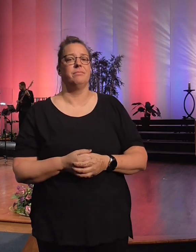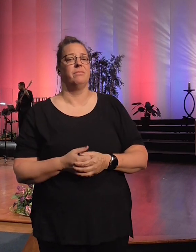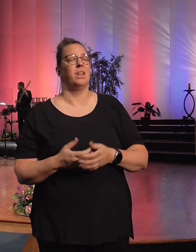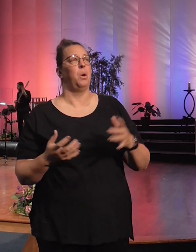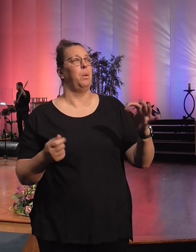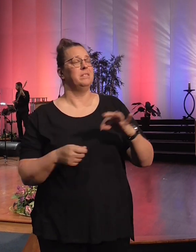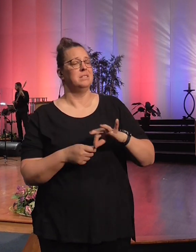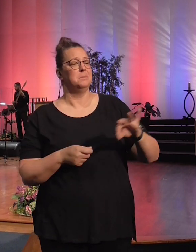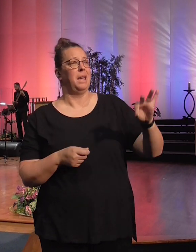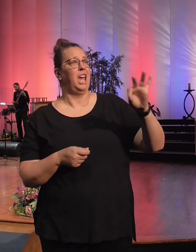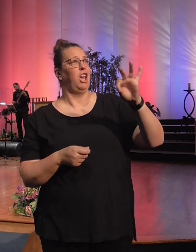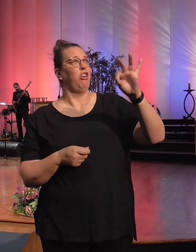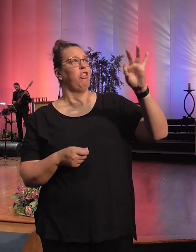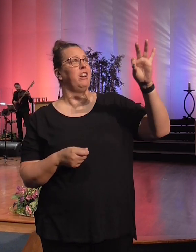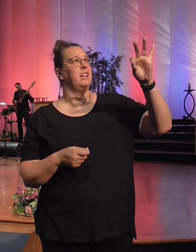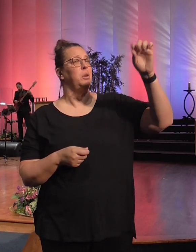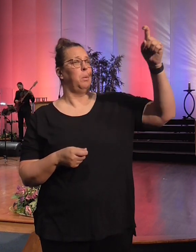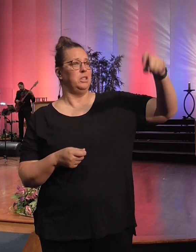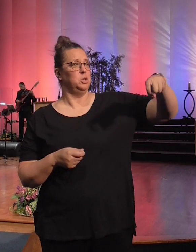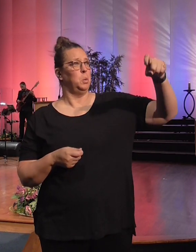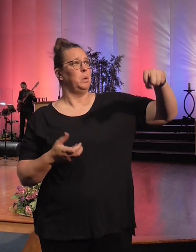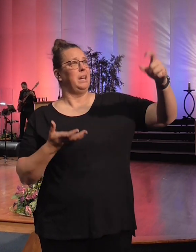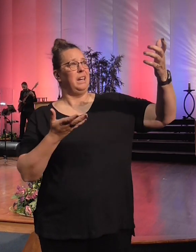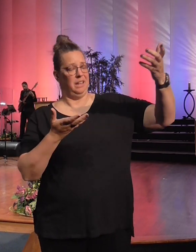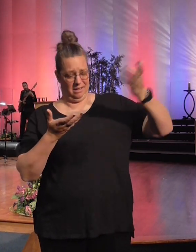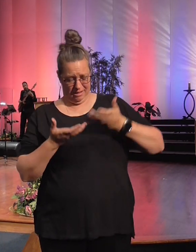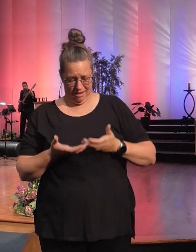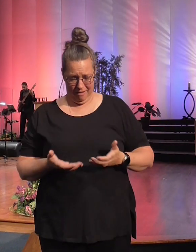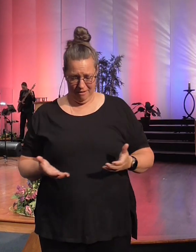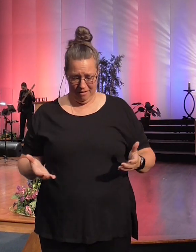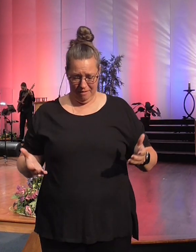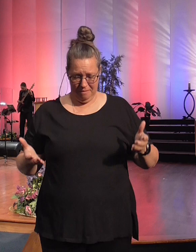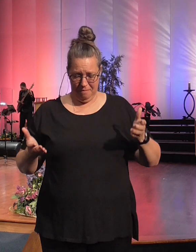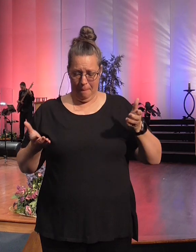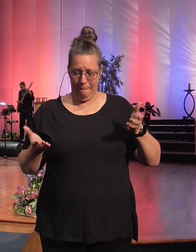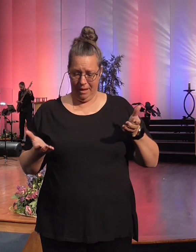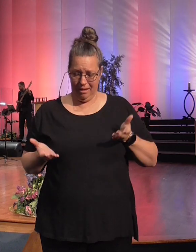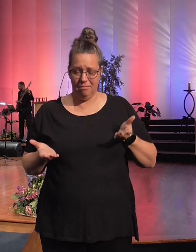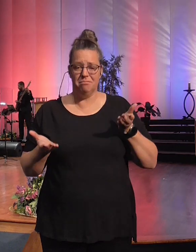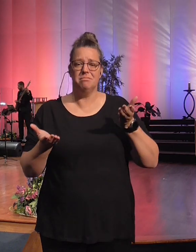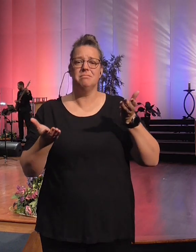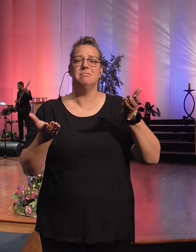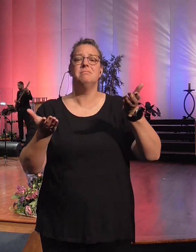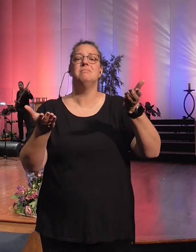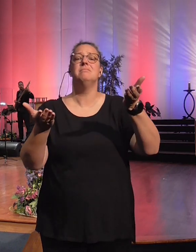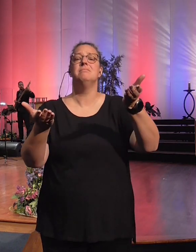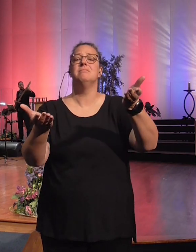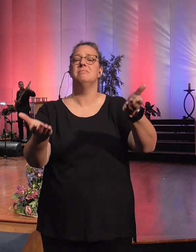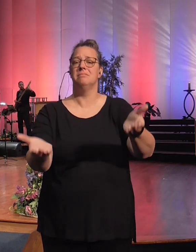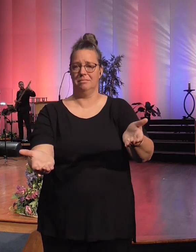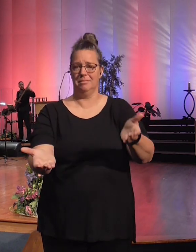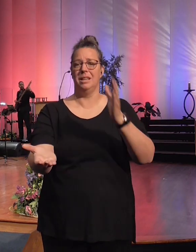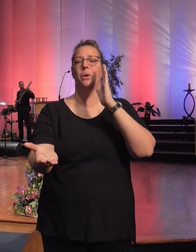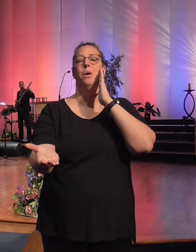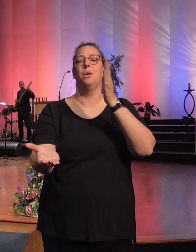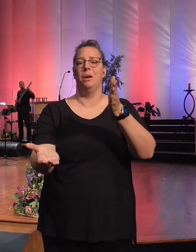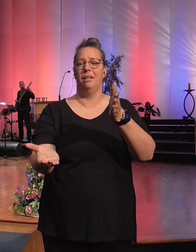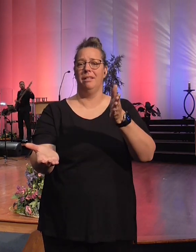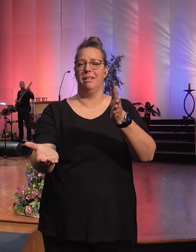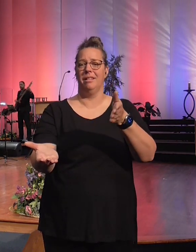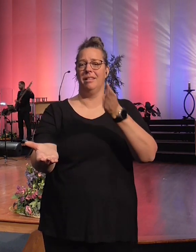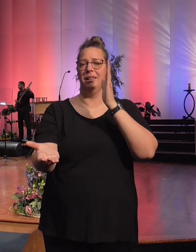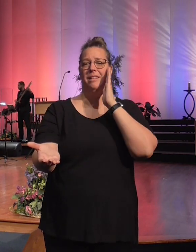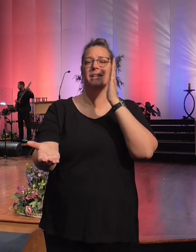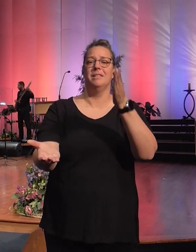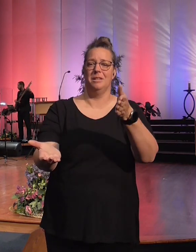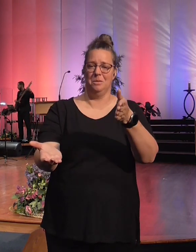Whatever spirit needs of me, I will be, I